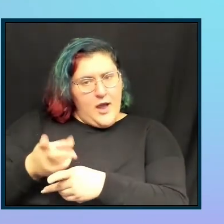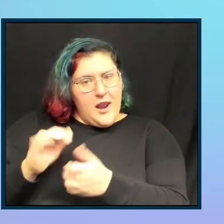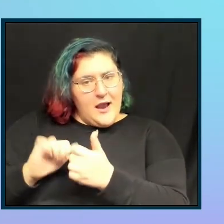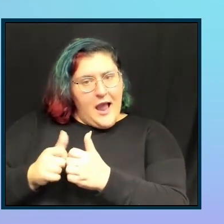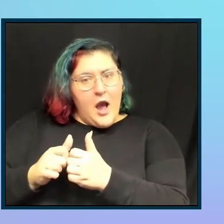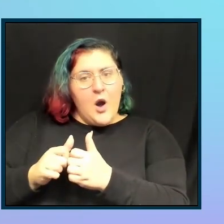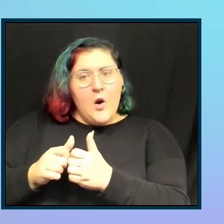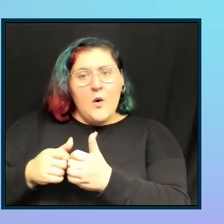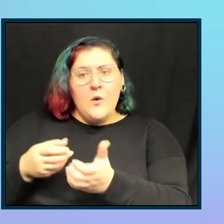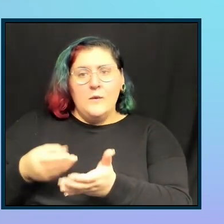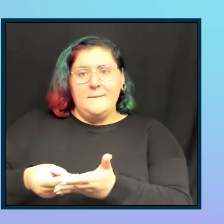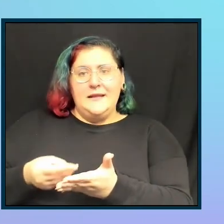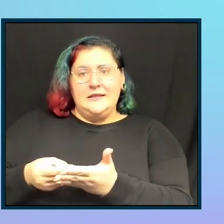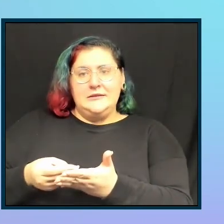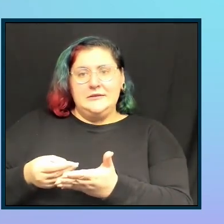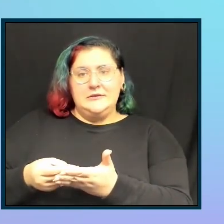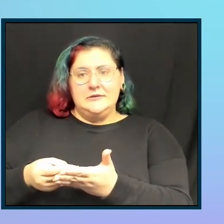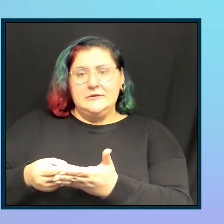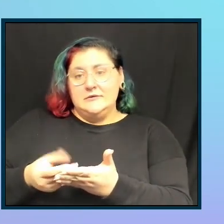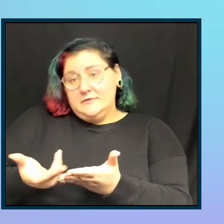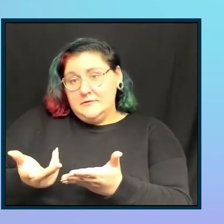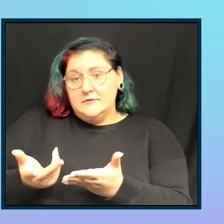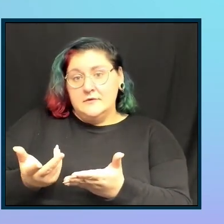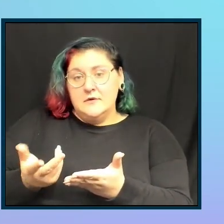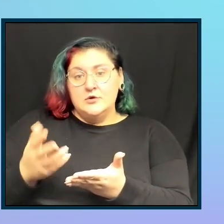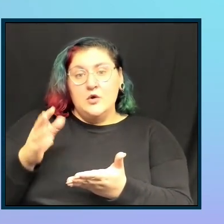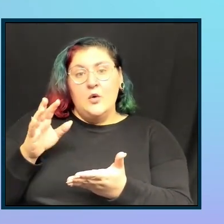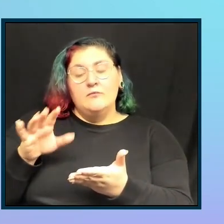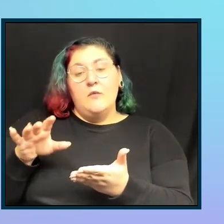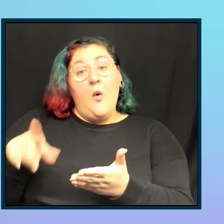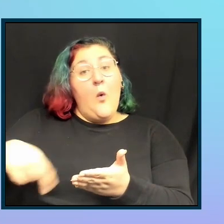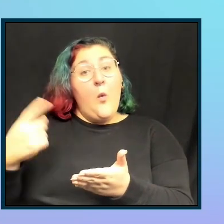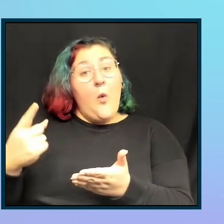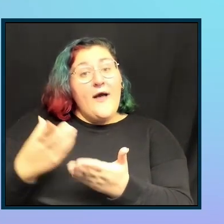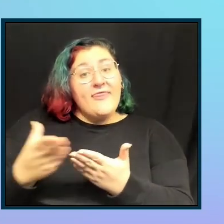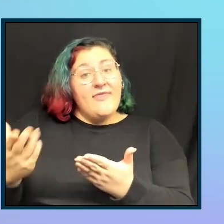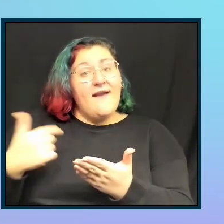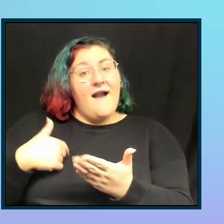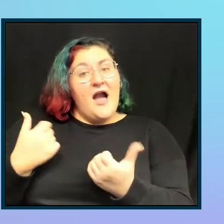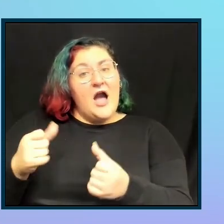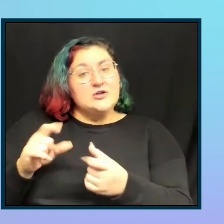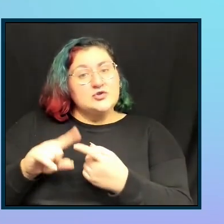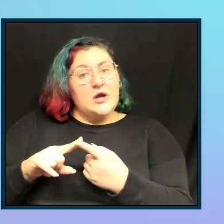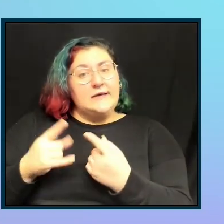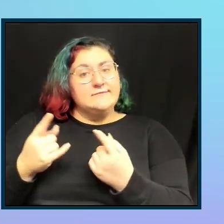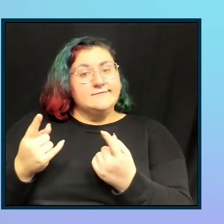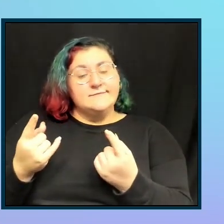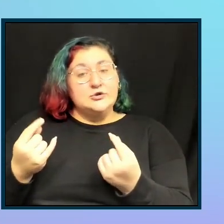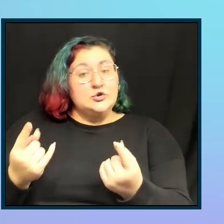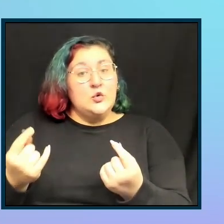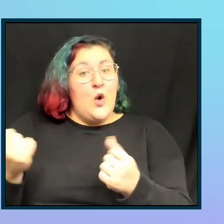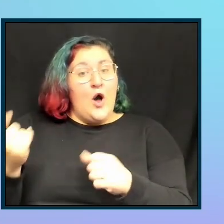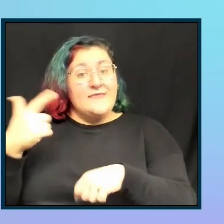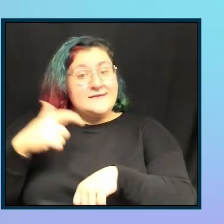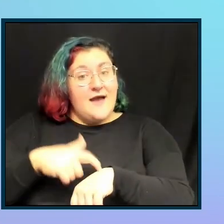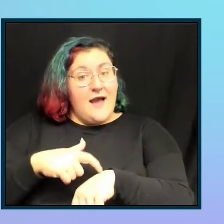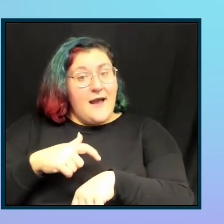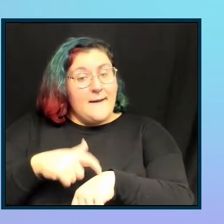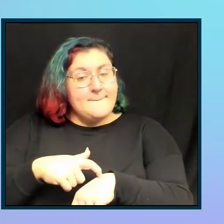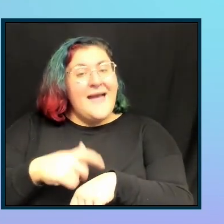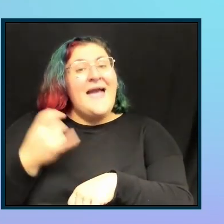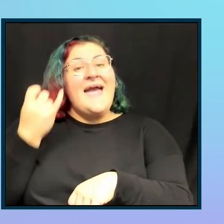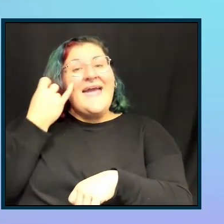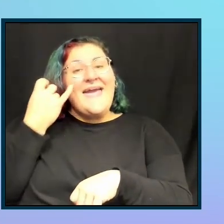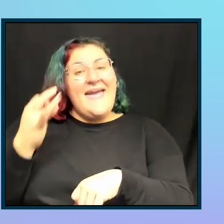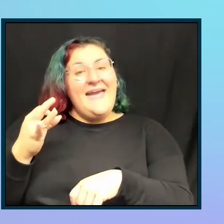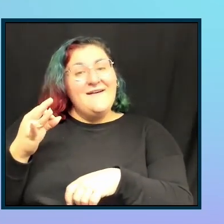one of the things that I always make sure to do is, if there is a particular AI system that is doing a great job in recommending